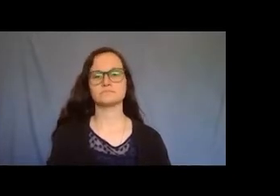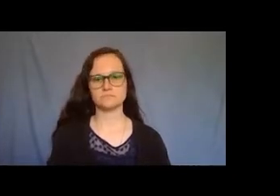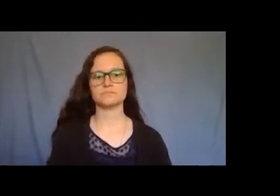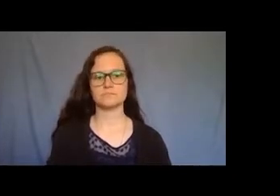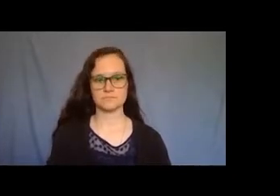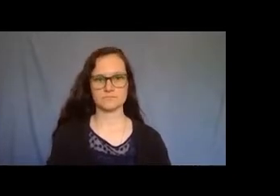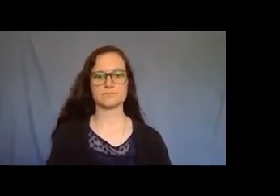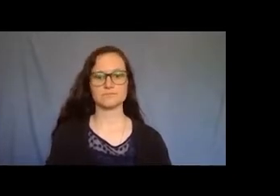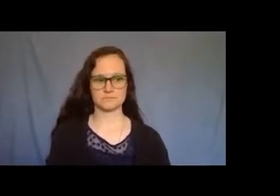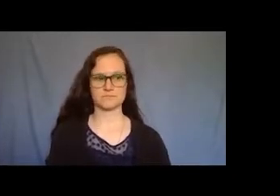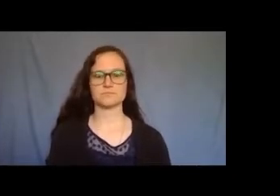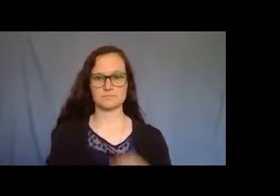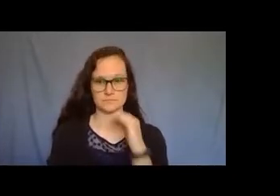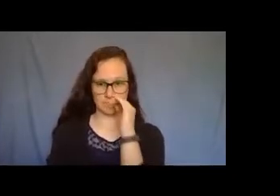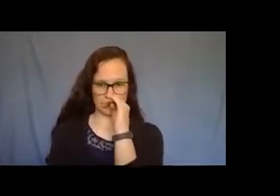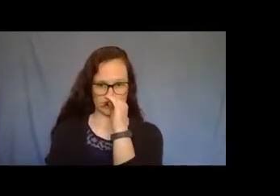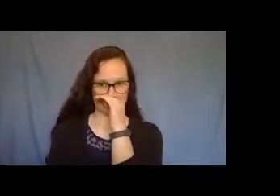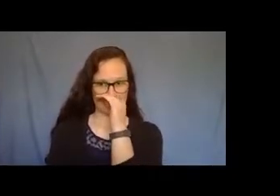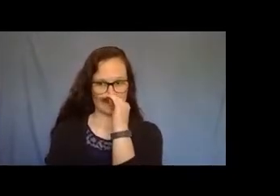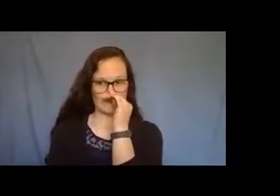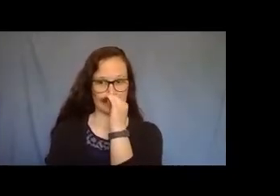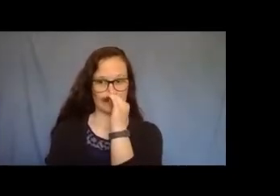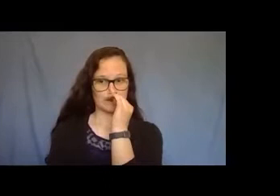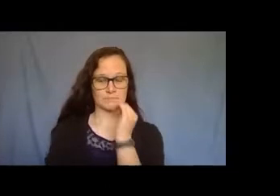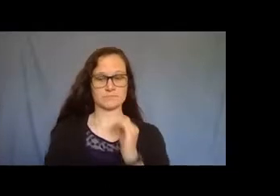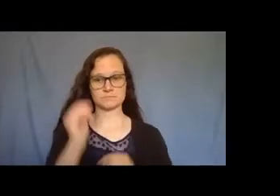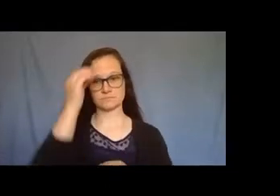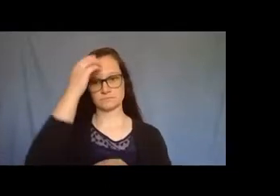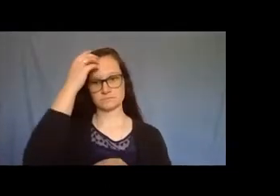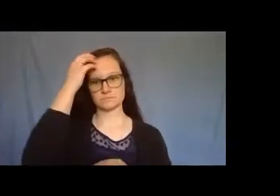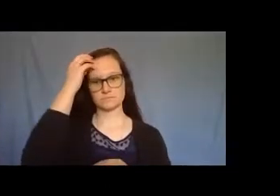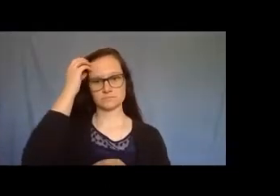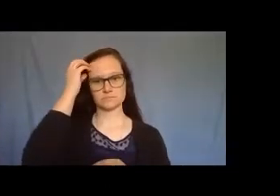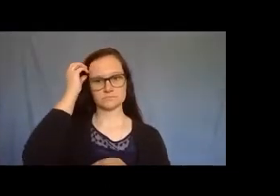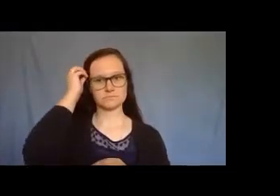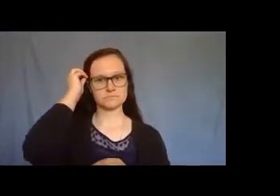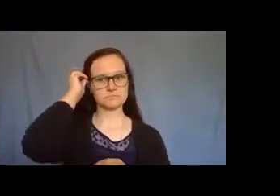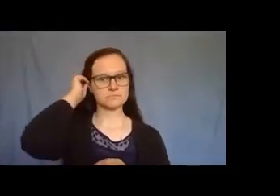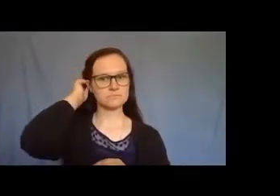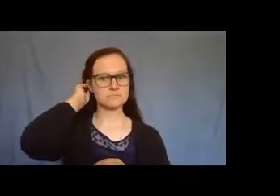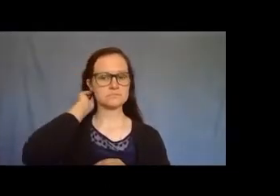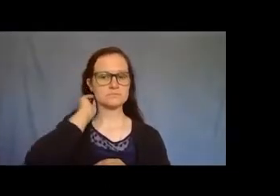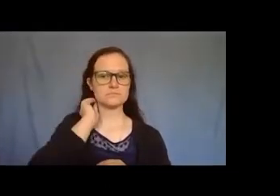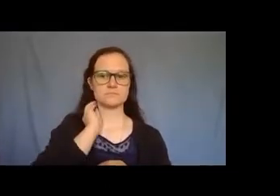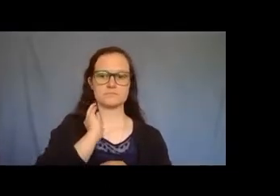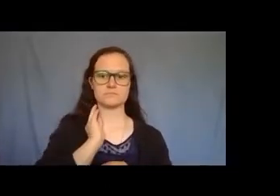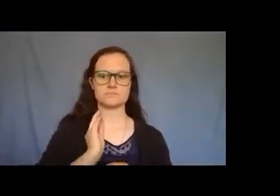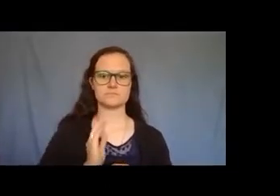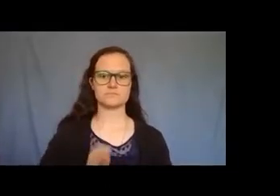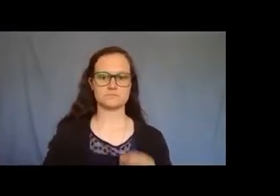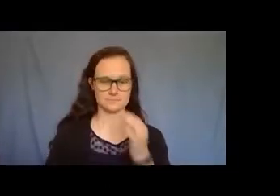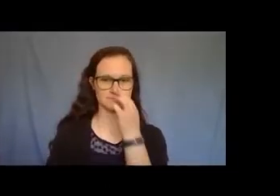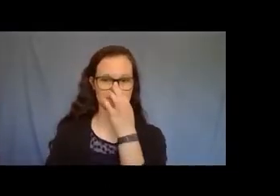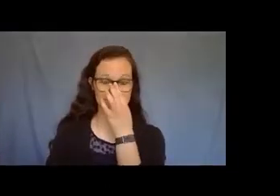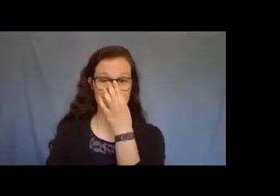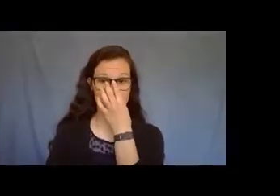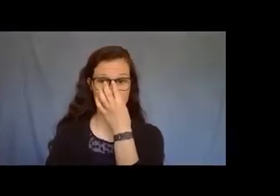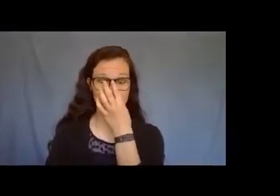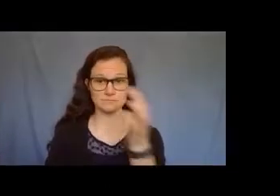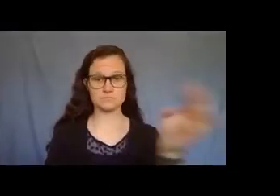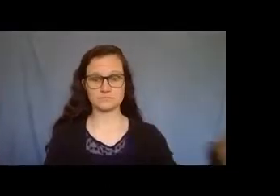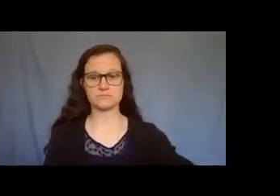And in that article, they brought up the smelter and the high levels of uranium, lead,